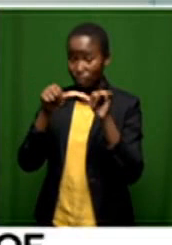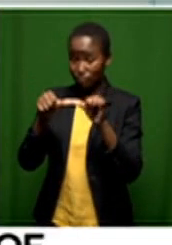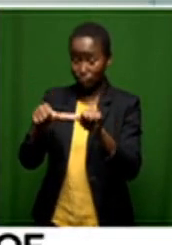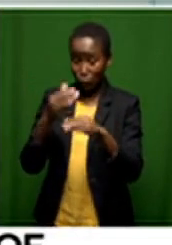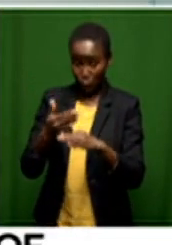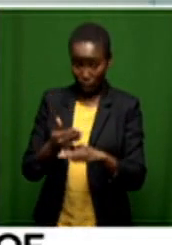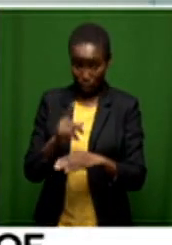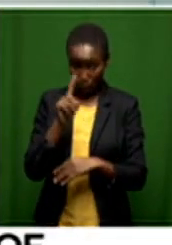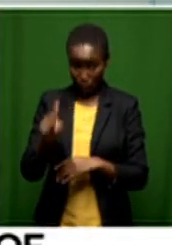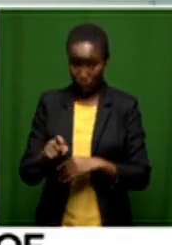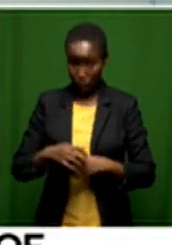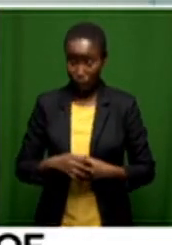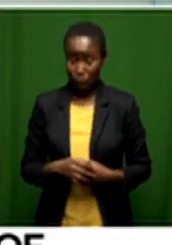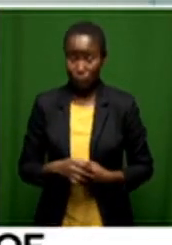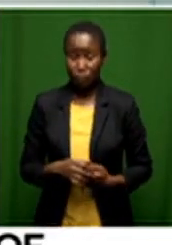operation during this lockdown?